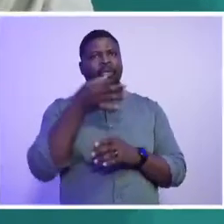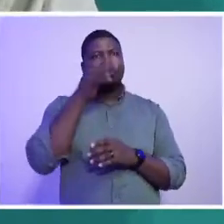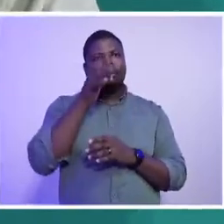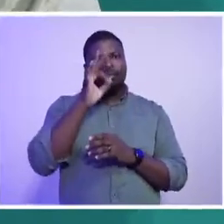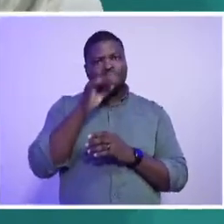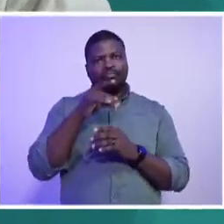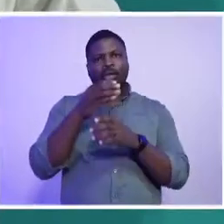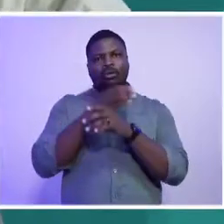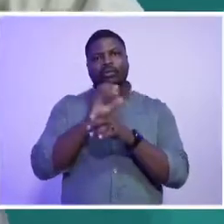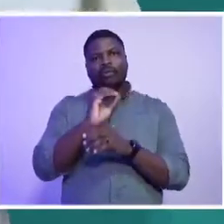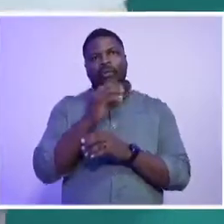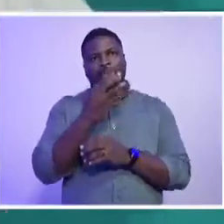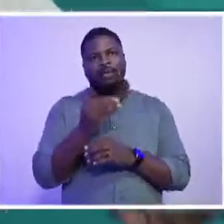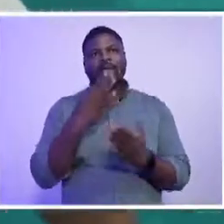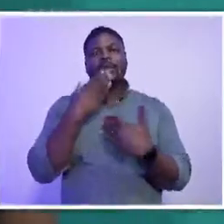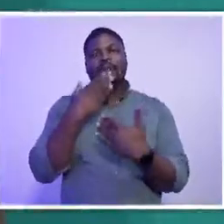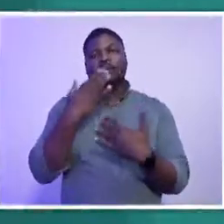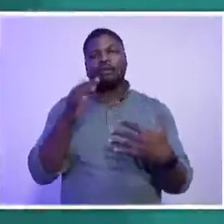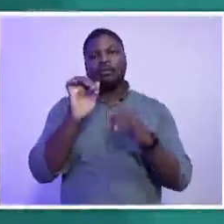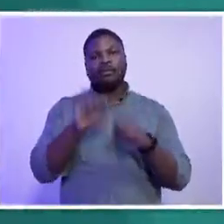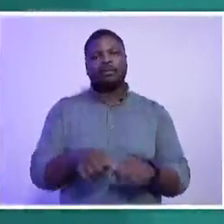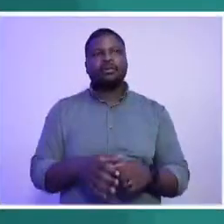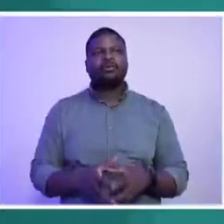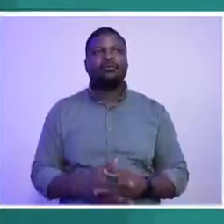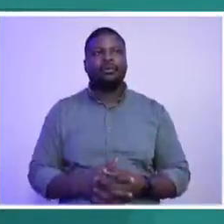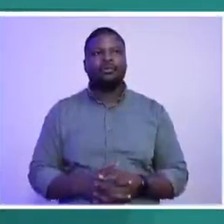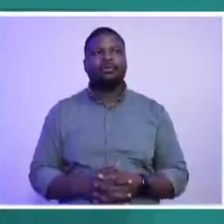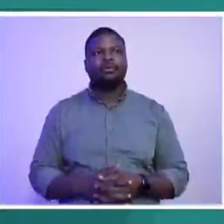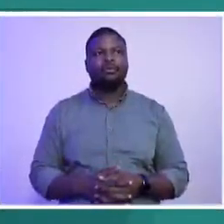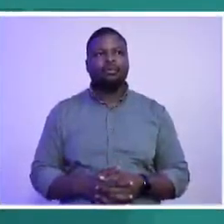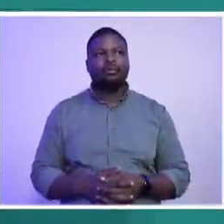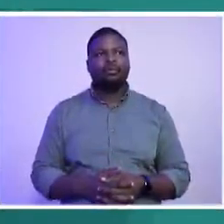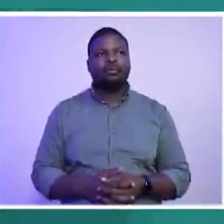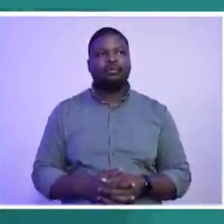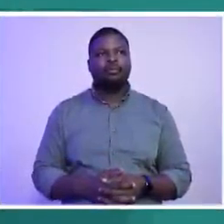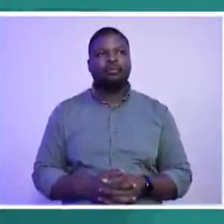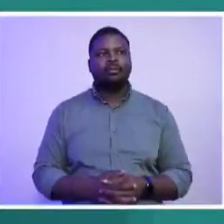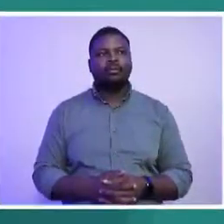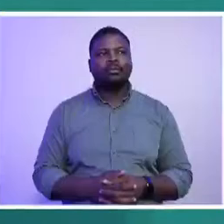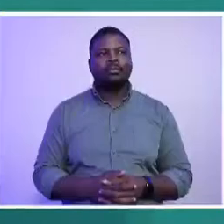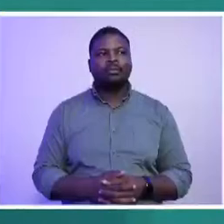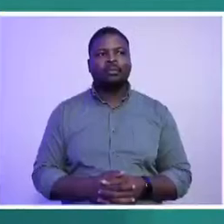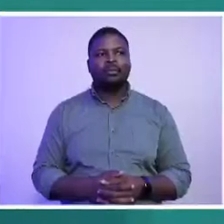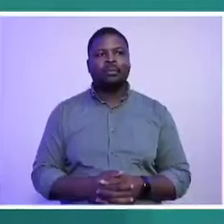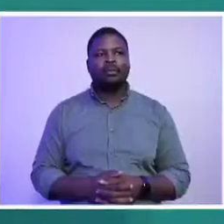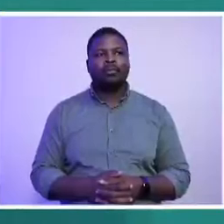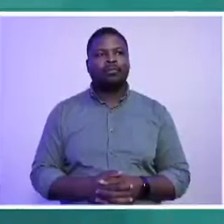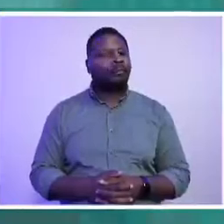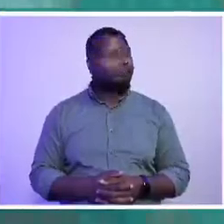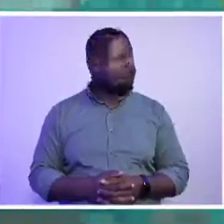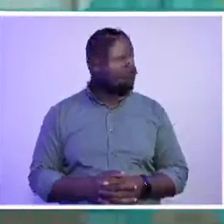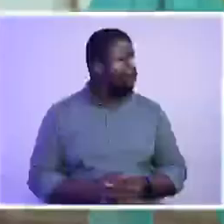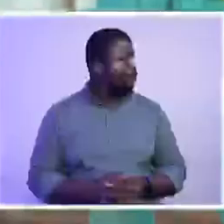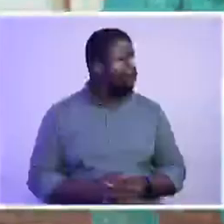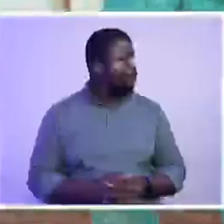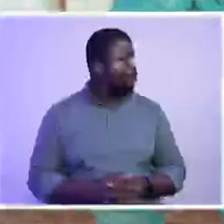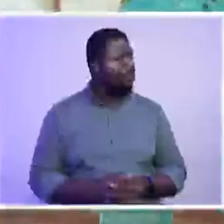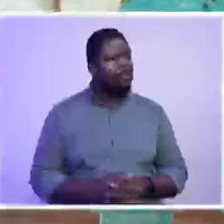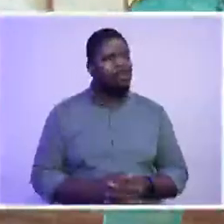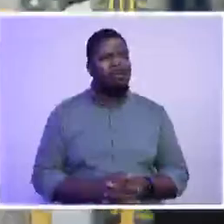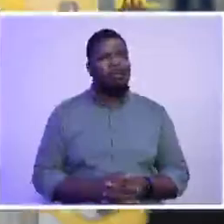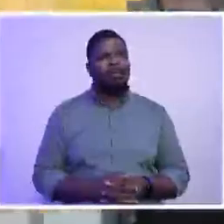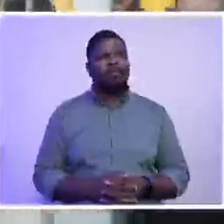home. Thank you very much. Well, the day we've all been waiting for is finally here. More than 1,000